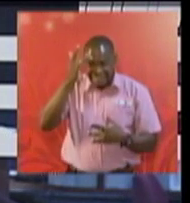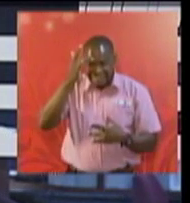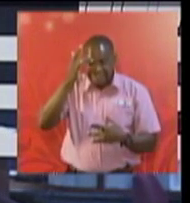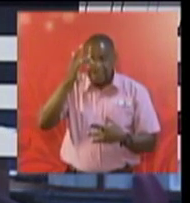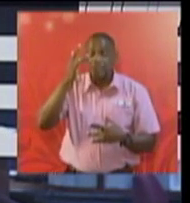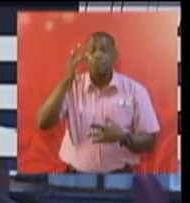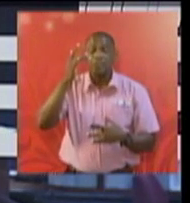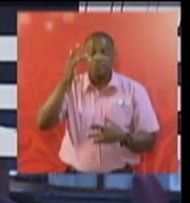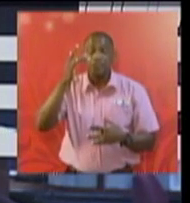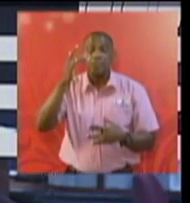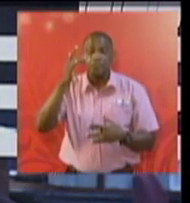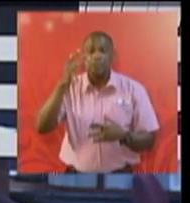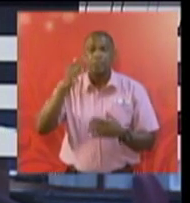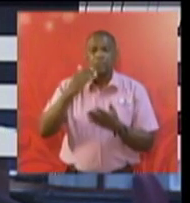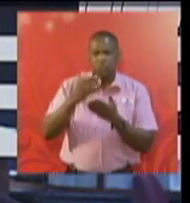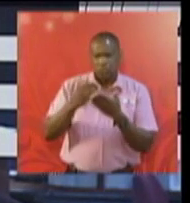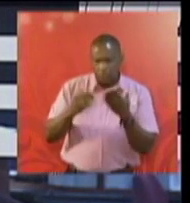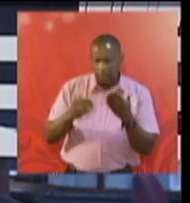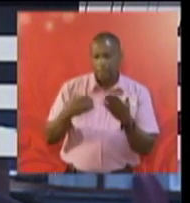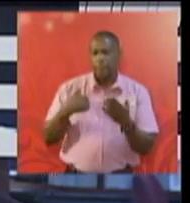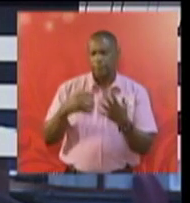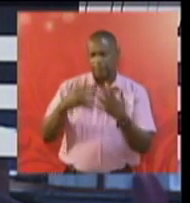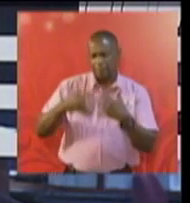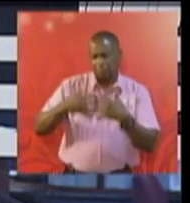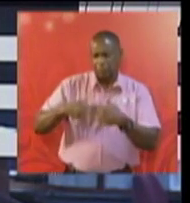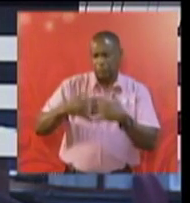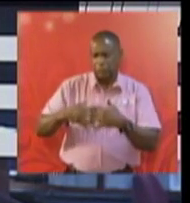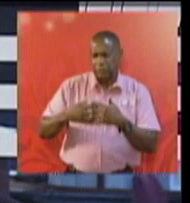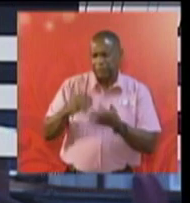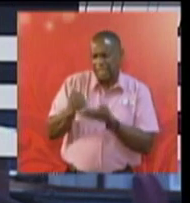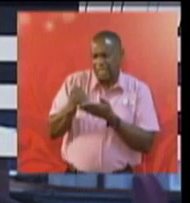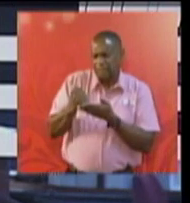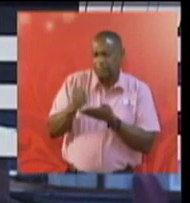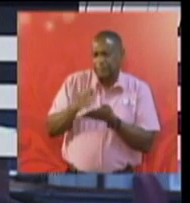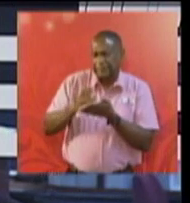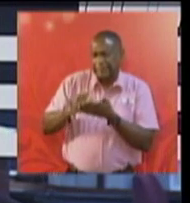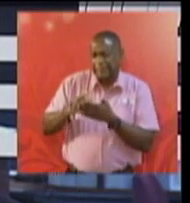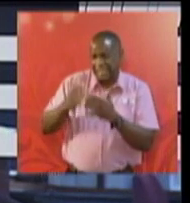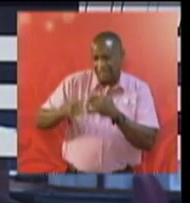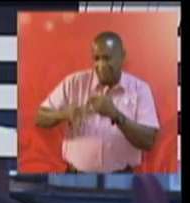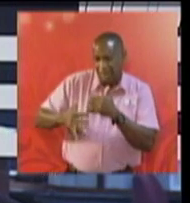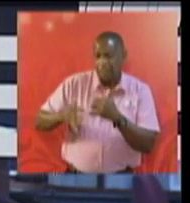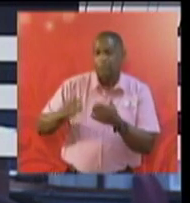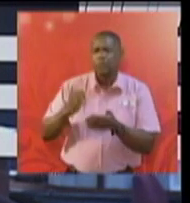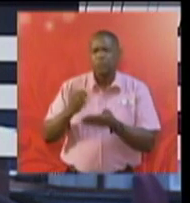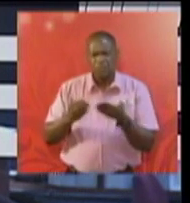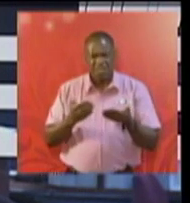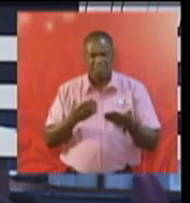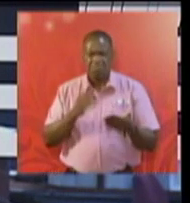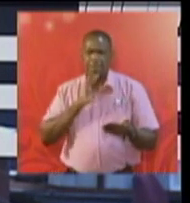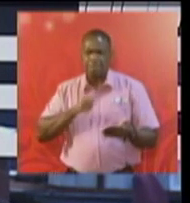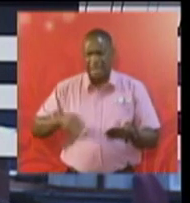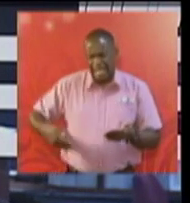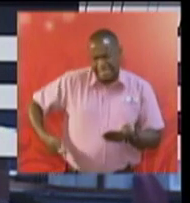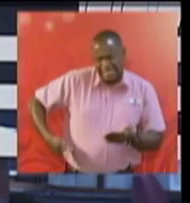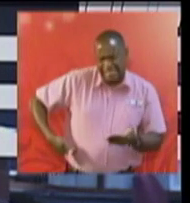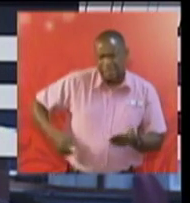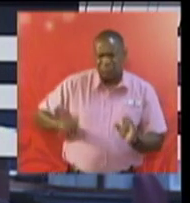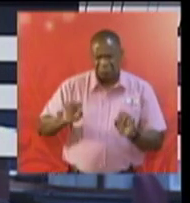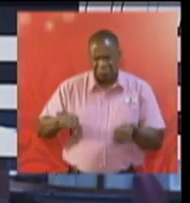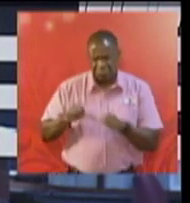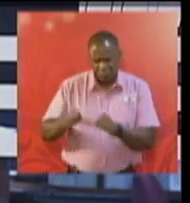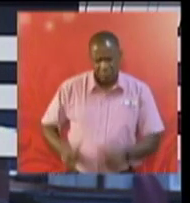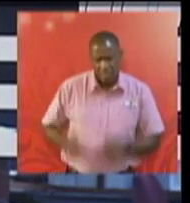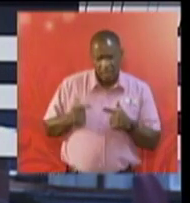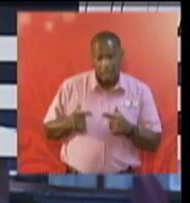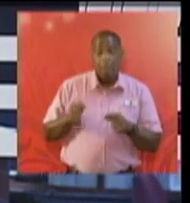disease, some are on dialysis, some just have bad kidneys that are borderline, they can live with it. But when you get the disease, when you